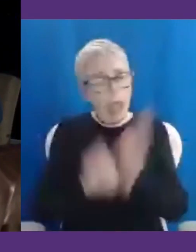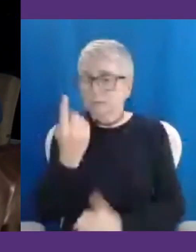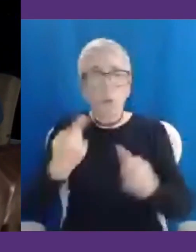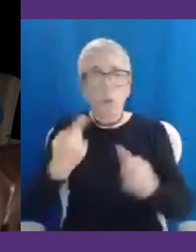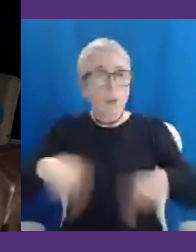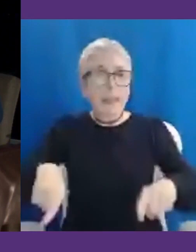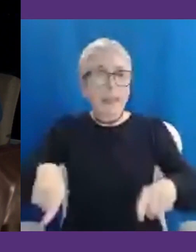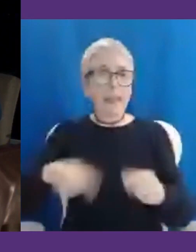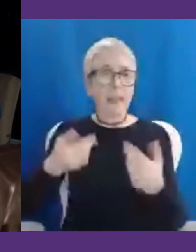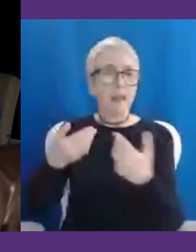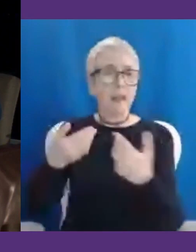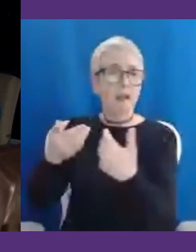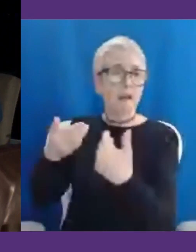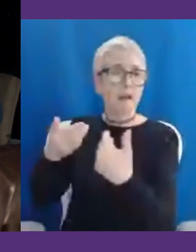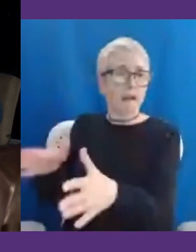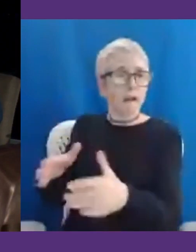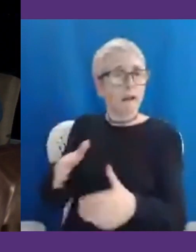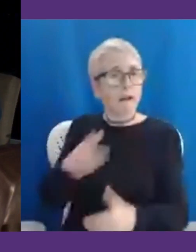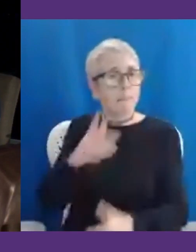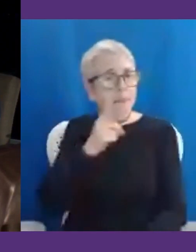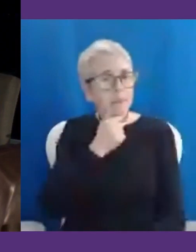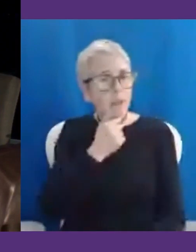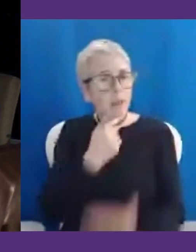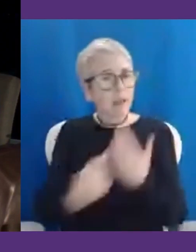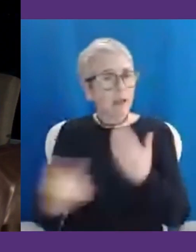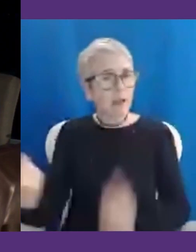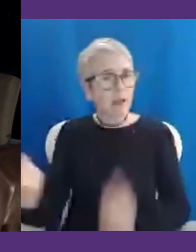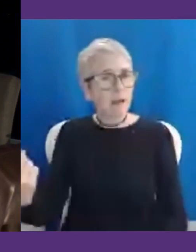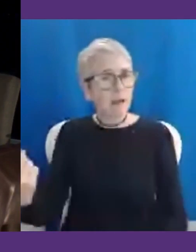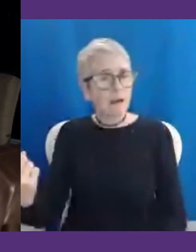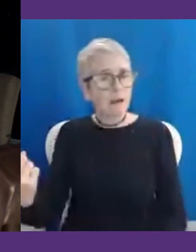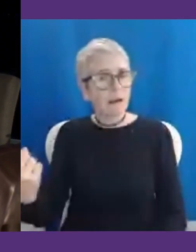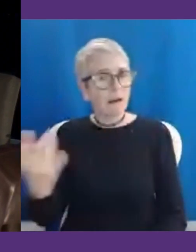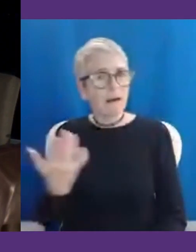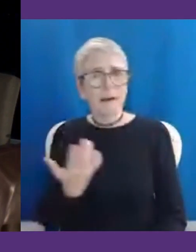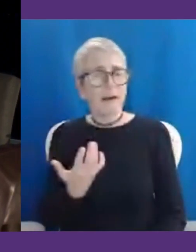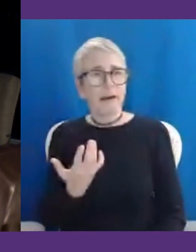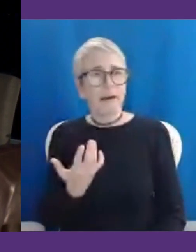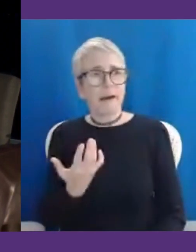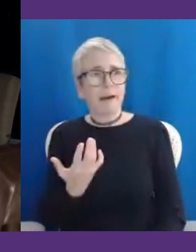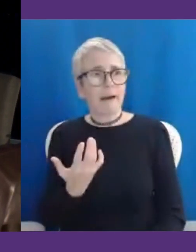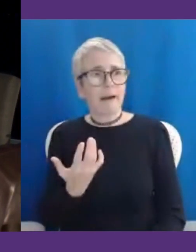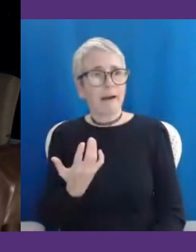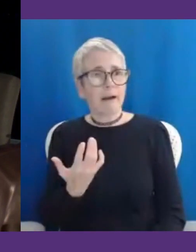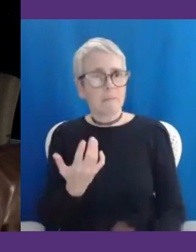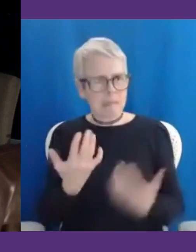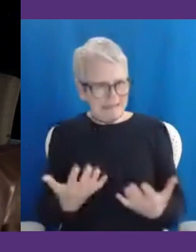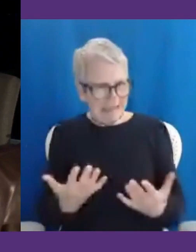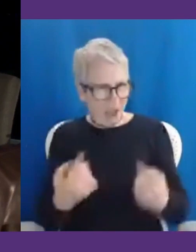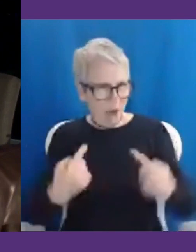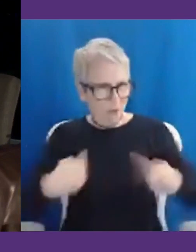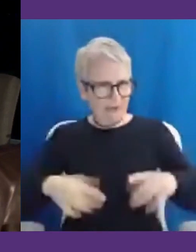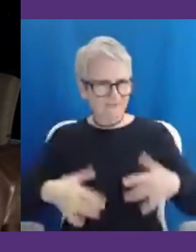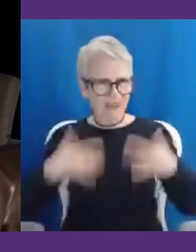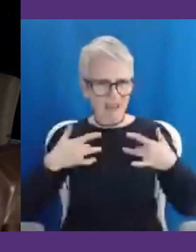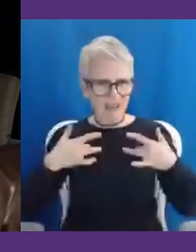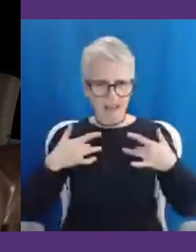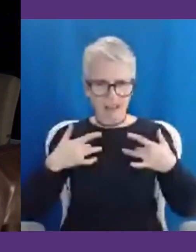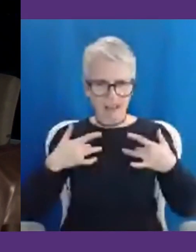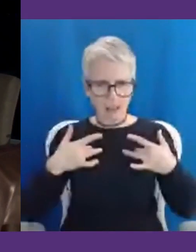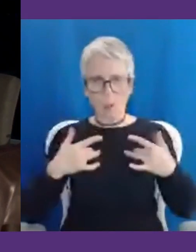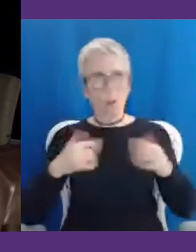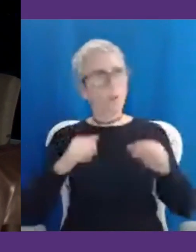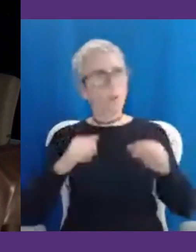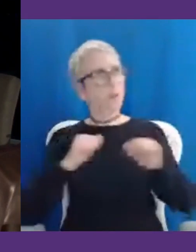So personally, I don't think it's just something that we just have to sit back and expect is going to happen. I think it's something we have to be much more intentional